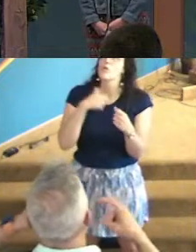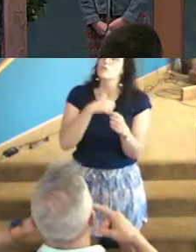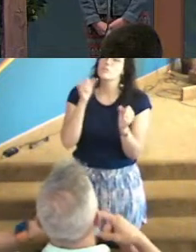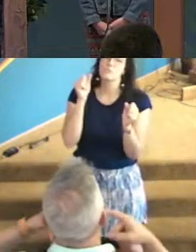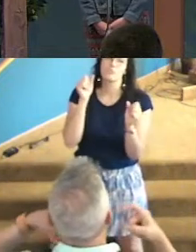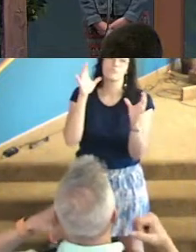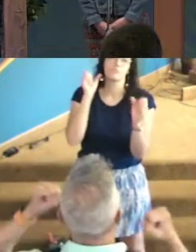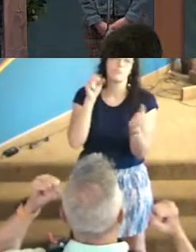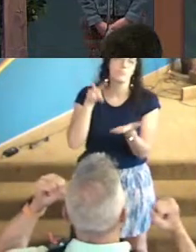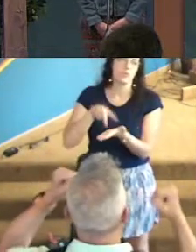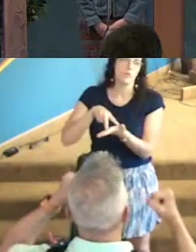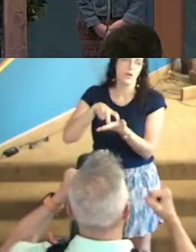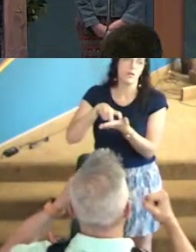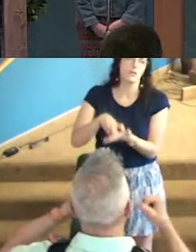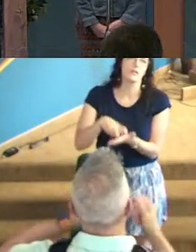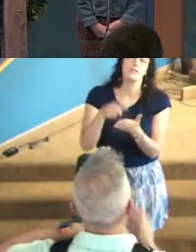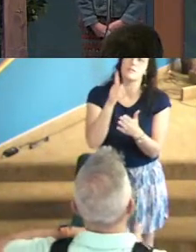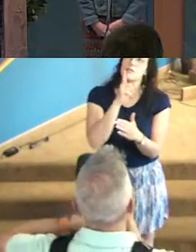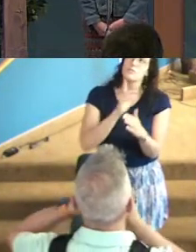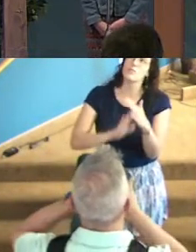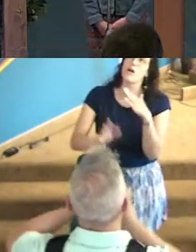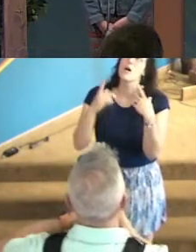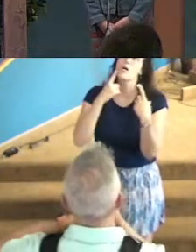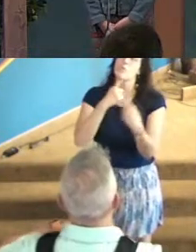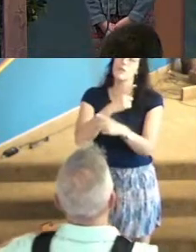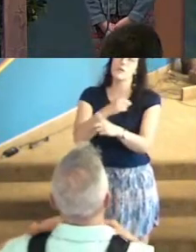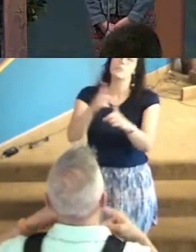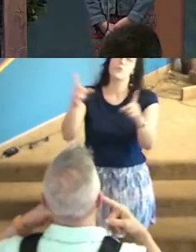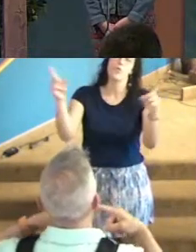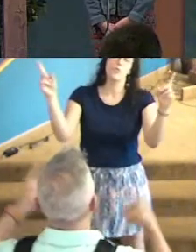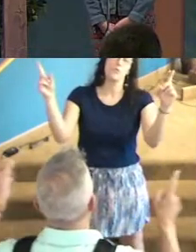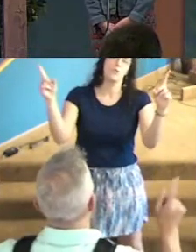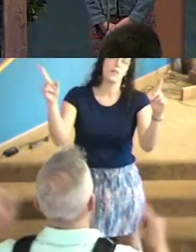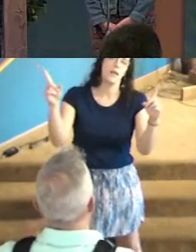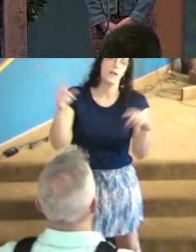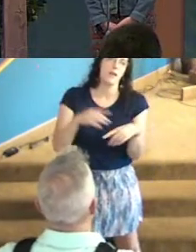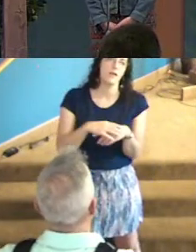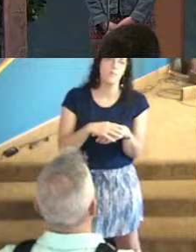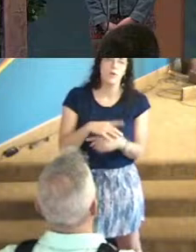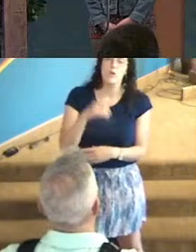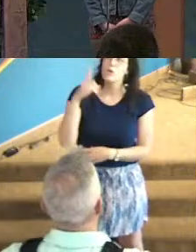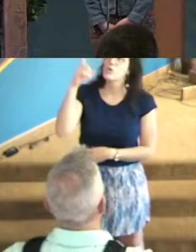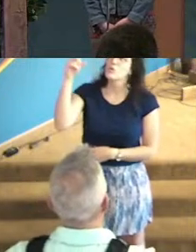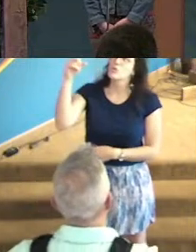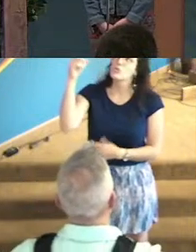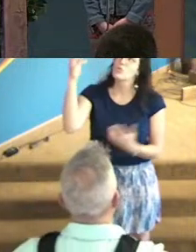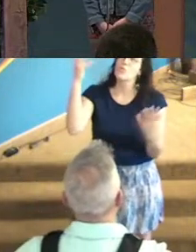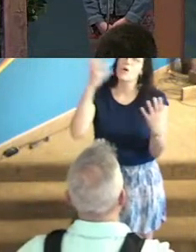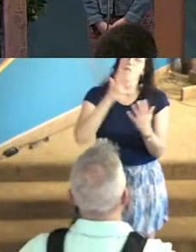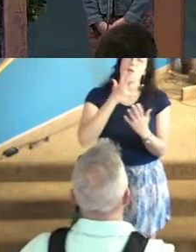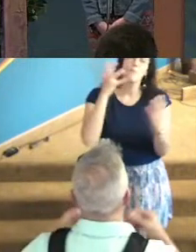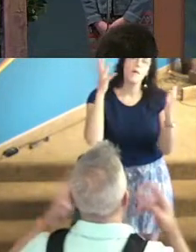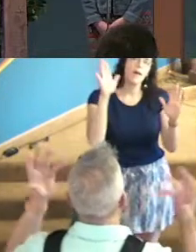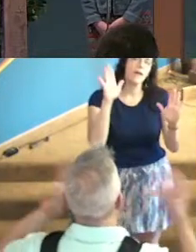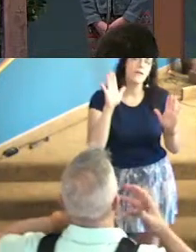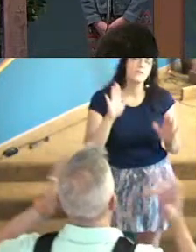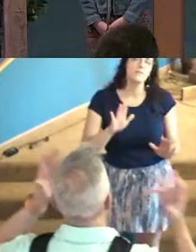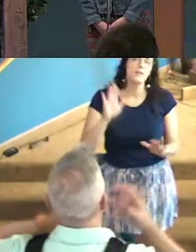untamable, awestruck, we fall to our knees as we humbly proclaim, you